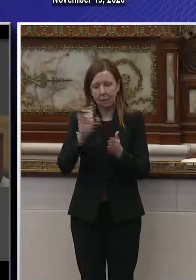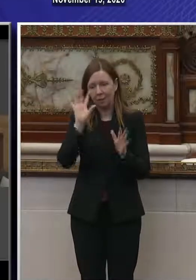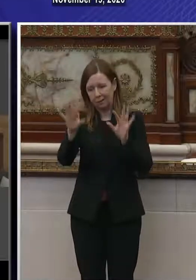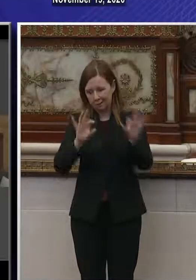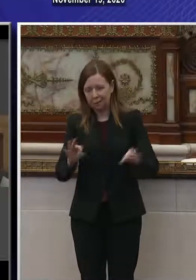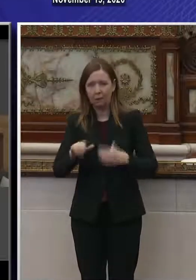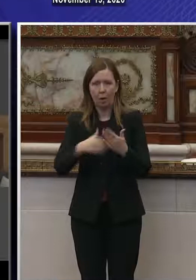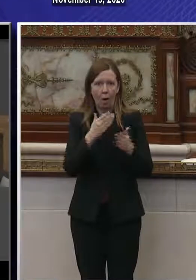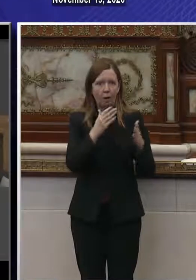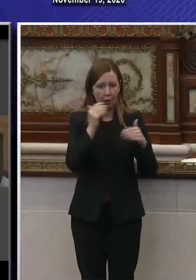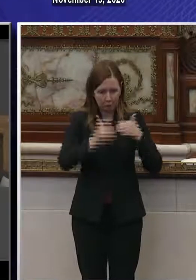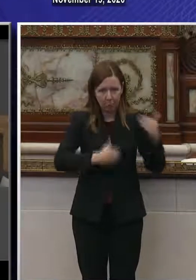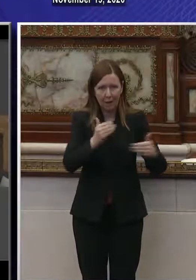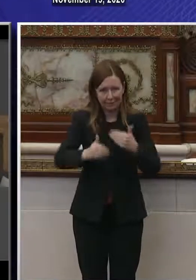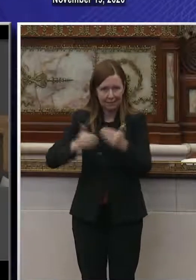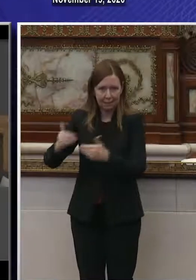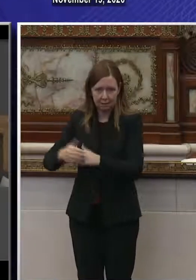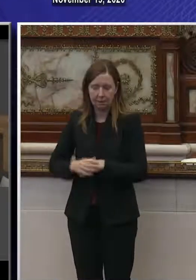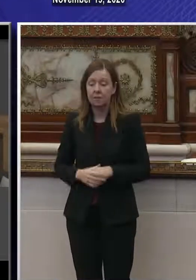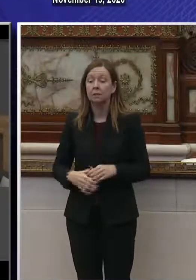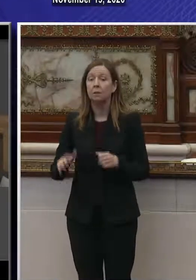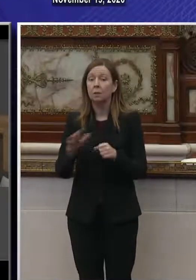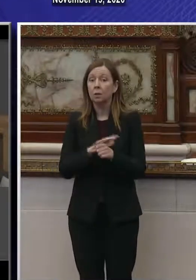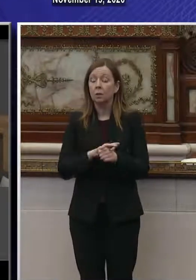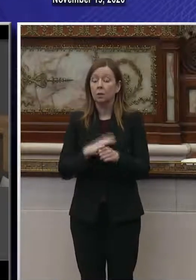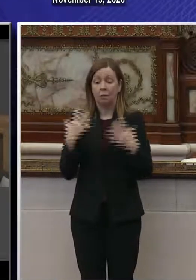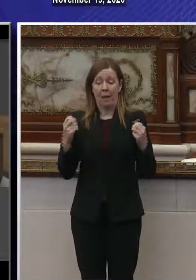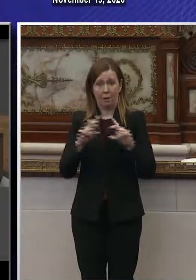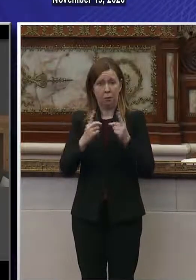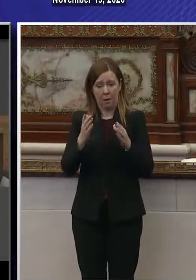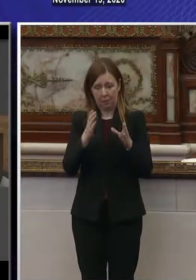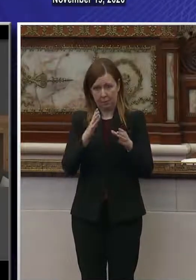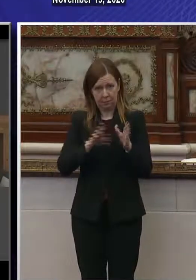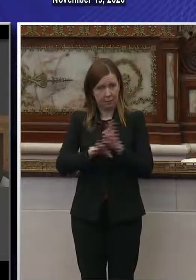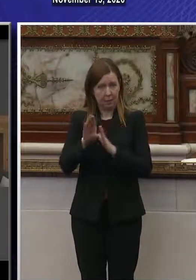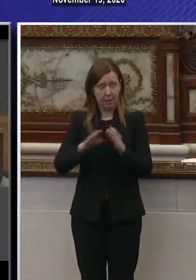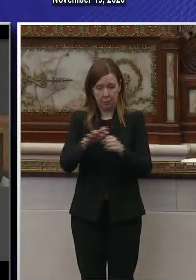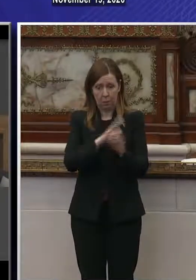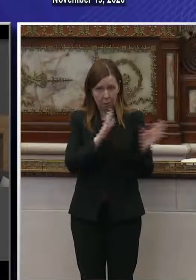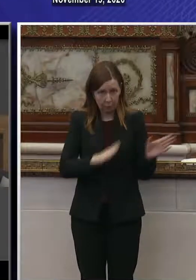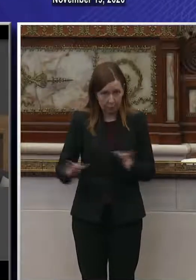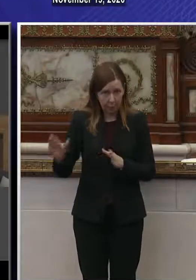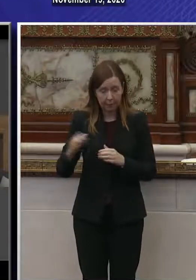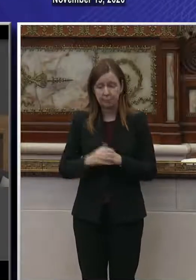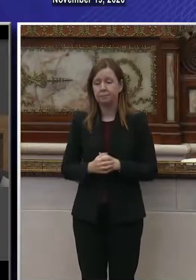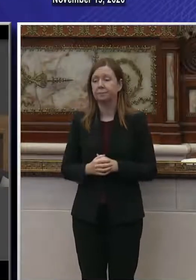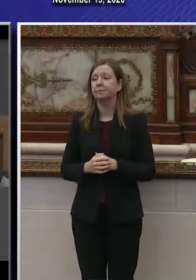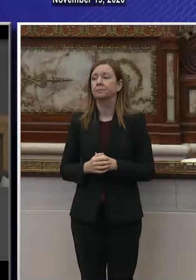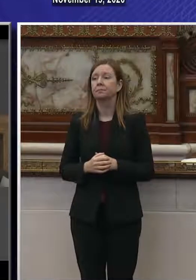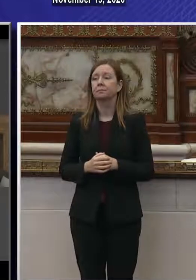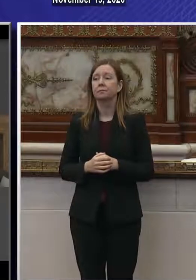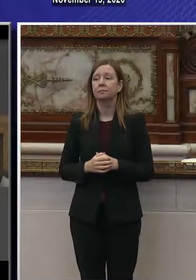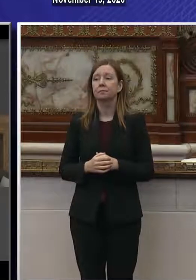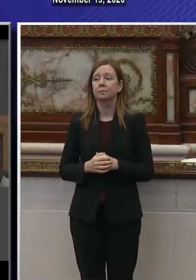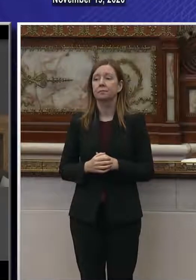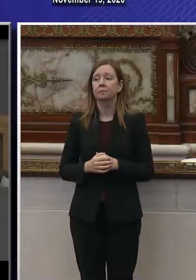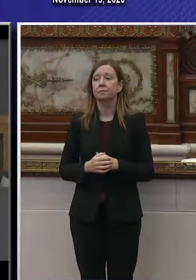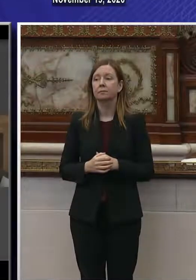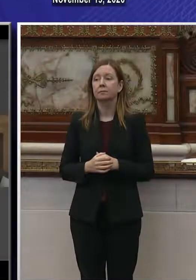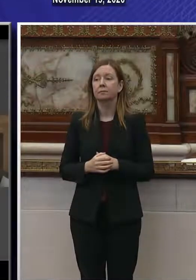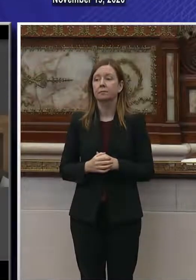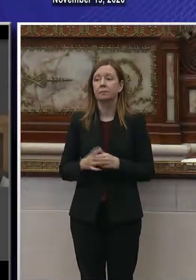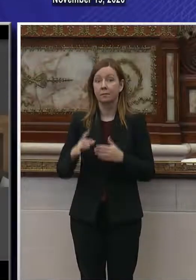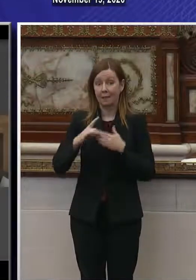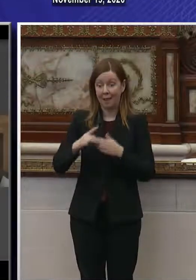processes. The local plan was developed by the Health Department, guided by recommendations from the COVID-19